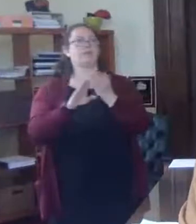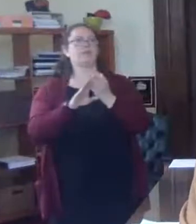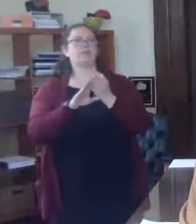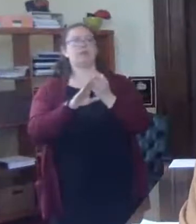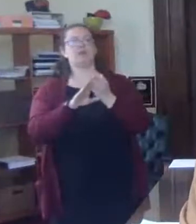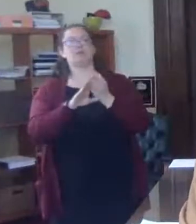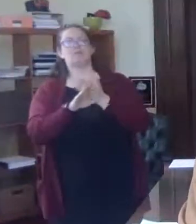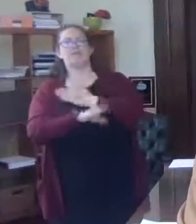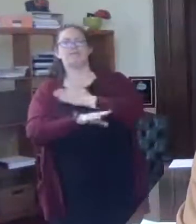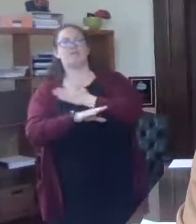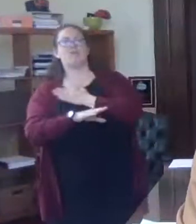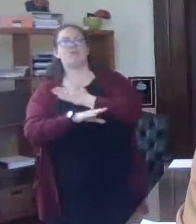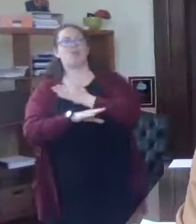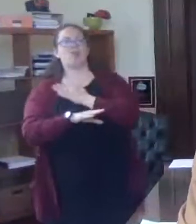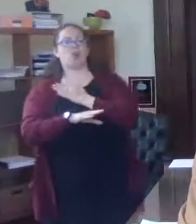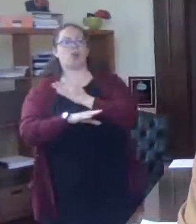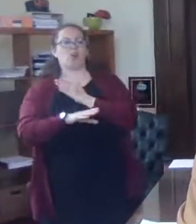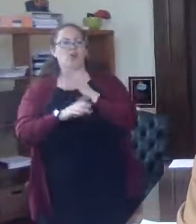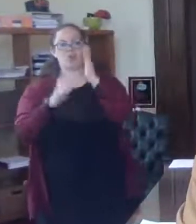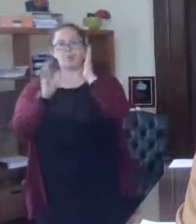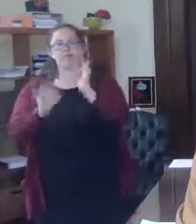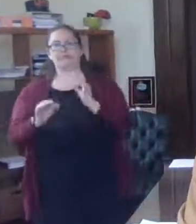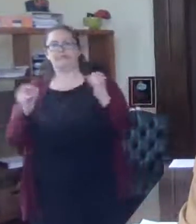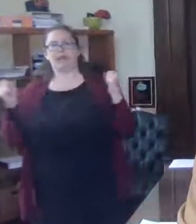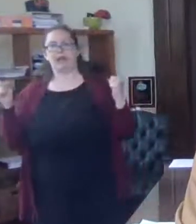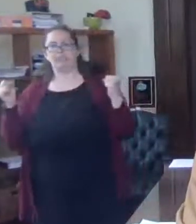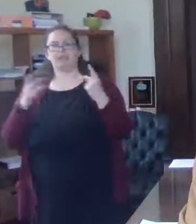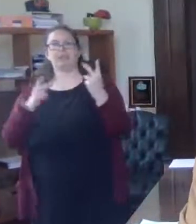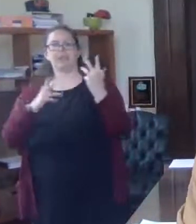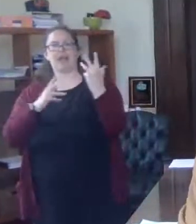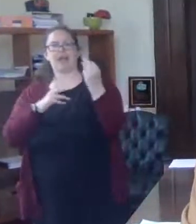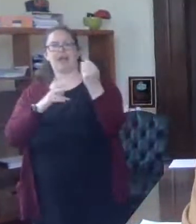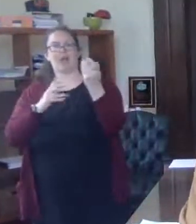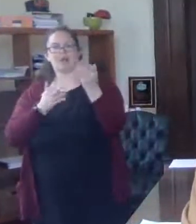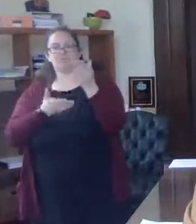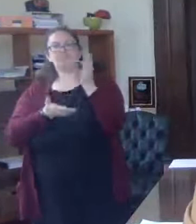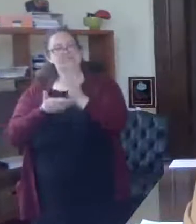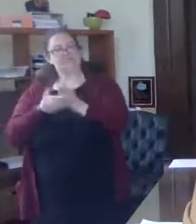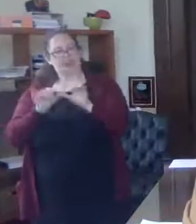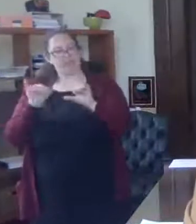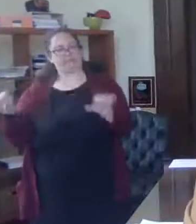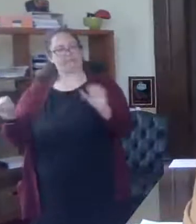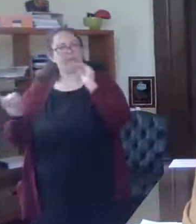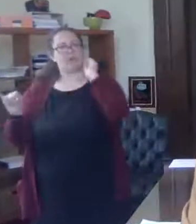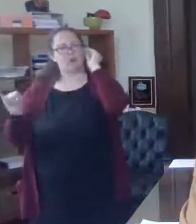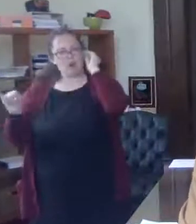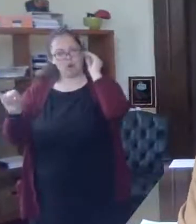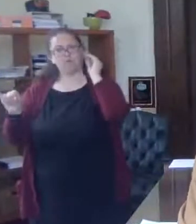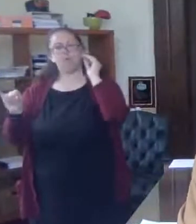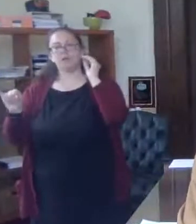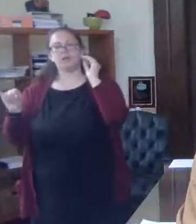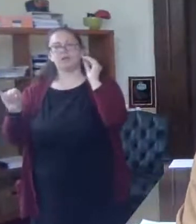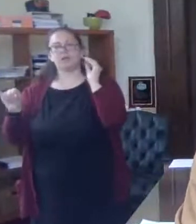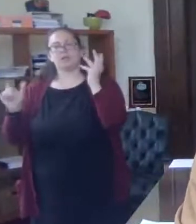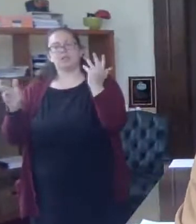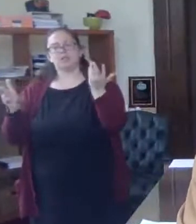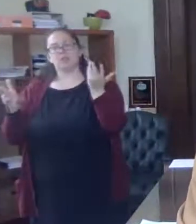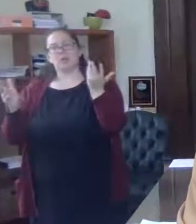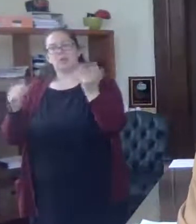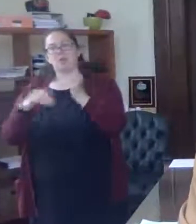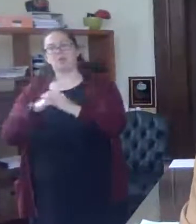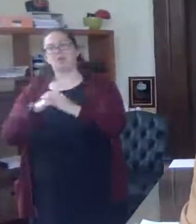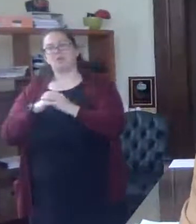the stay-at-home order, for sure. We don't know when that'll be. We're going to reevaluate that week to week and be back to you by May